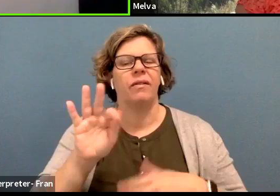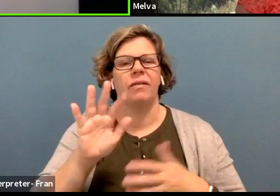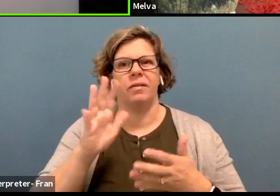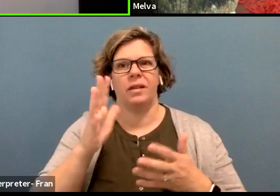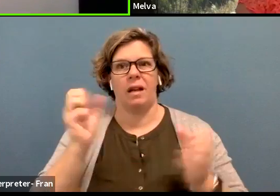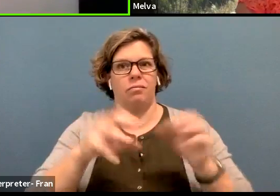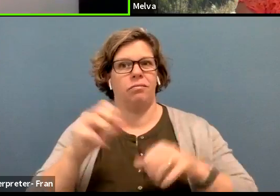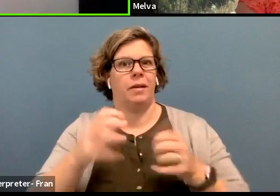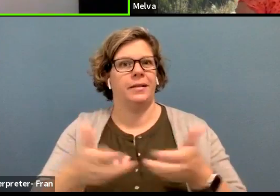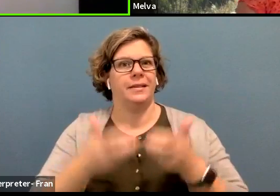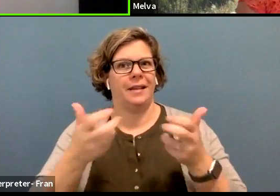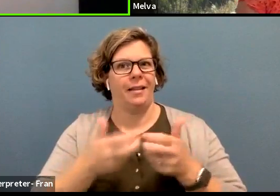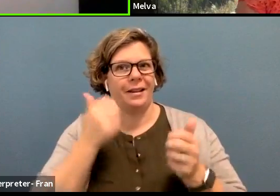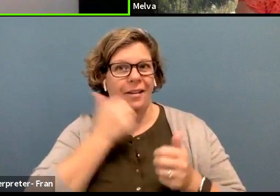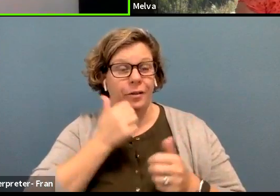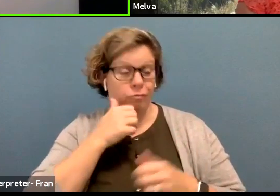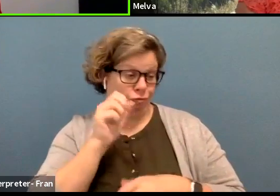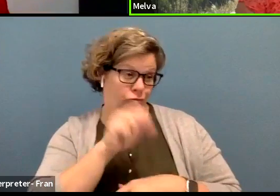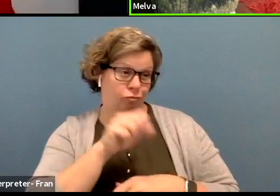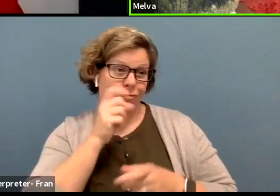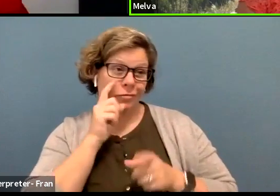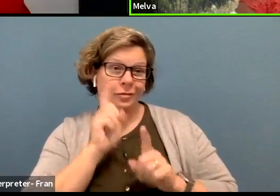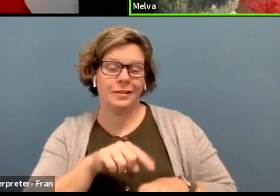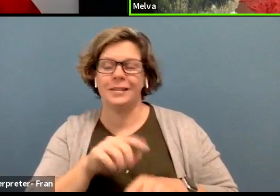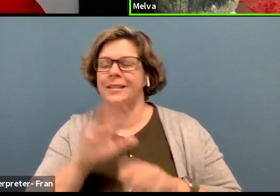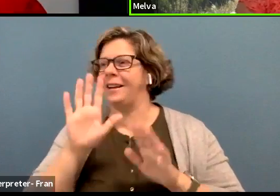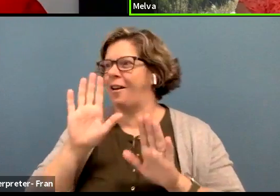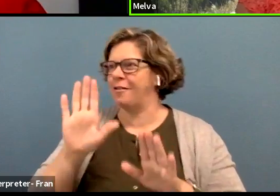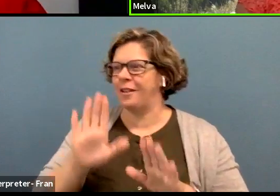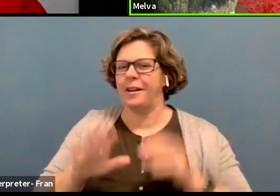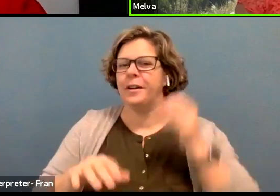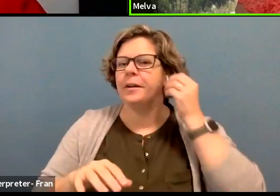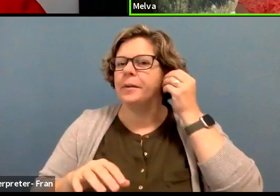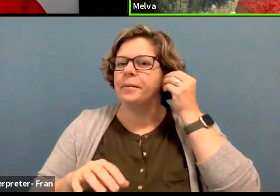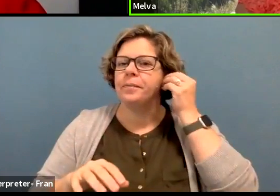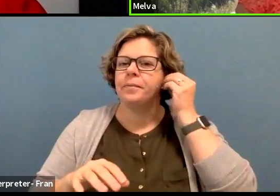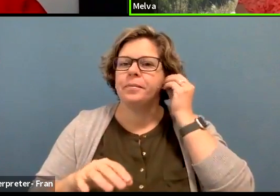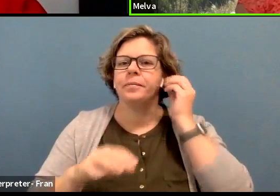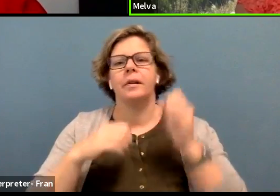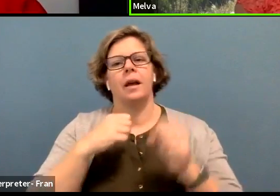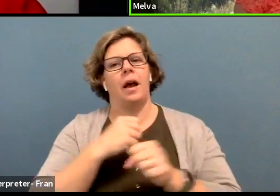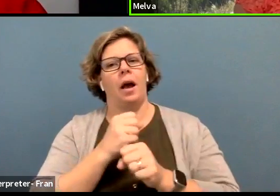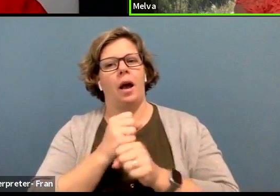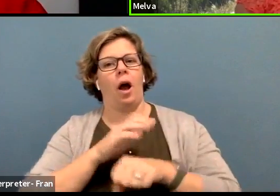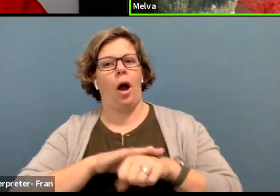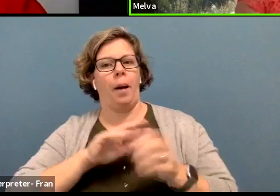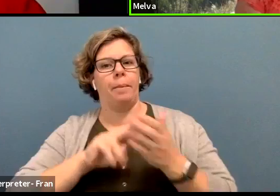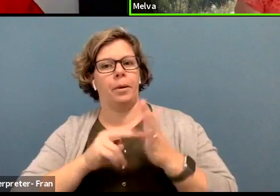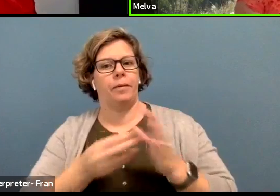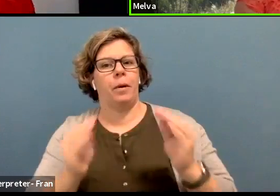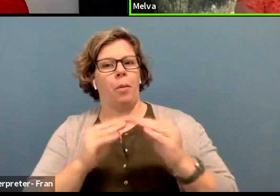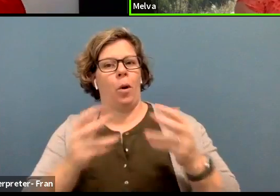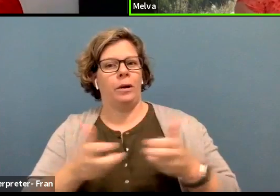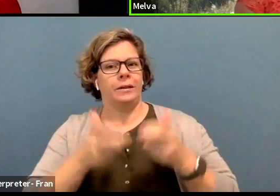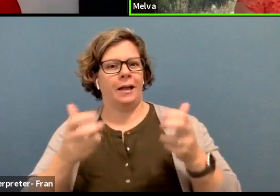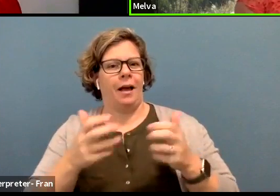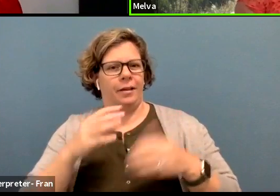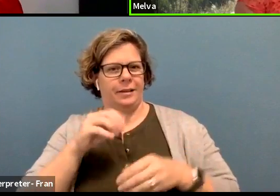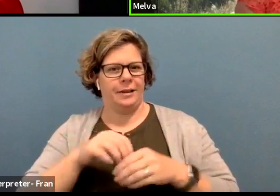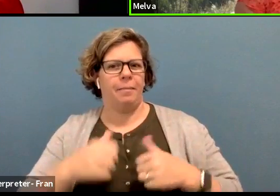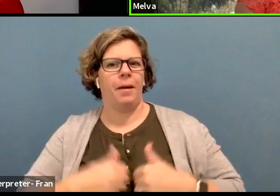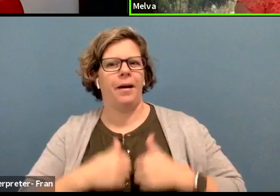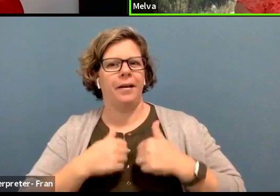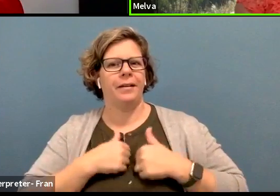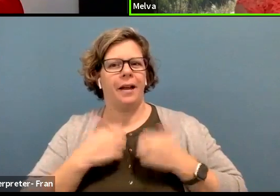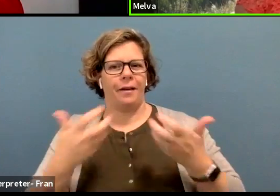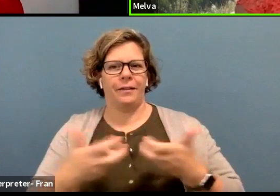day. Yep. That's great. So I made it a point to have more salads in my life. So taco salads